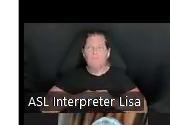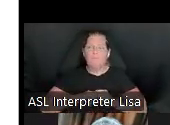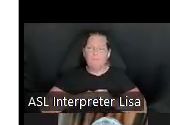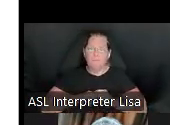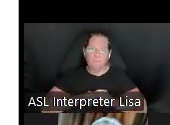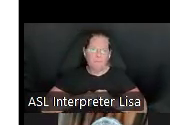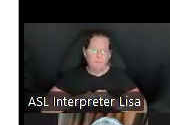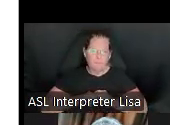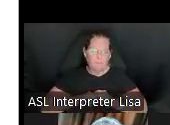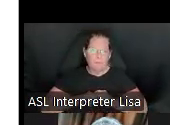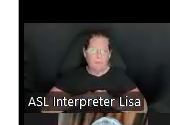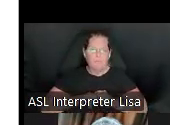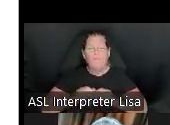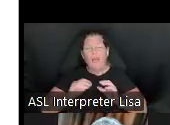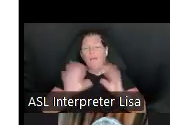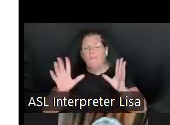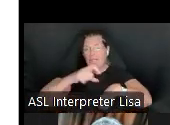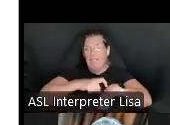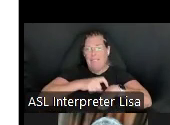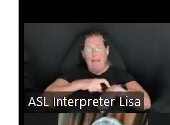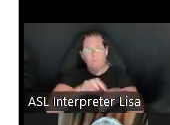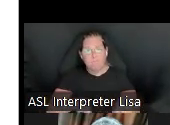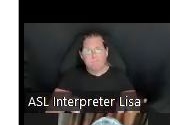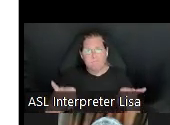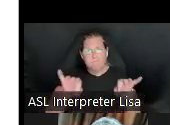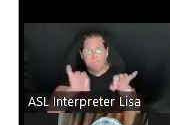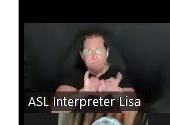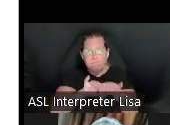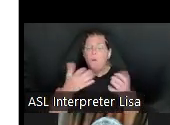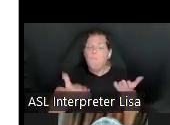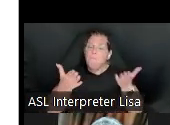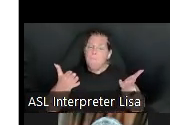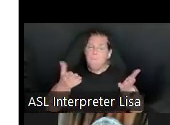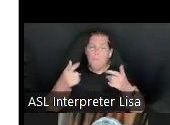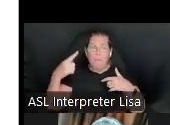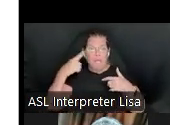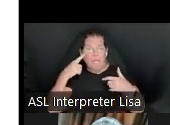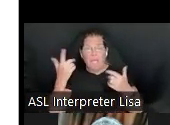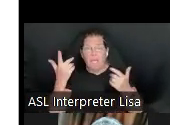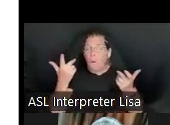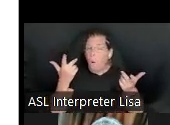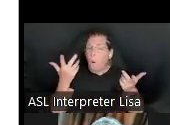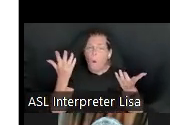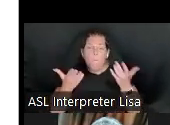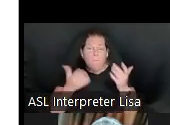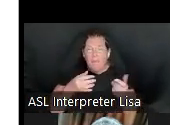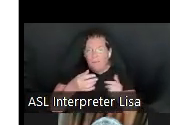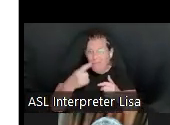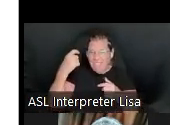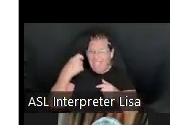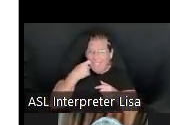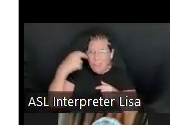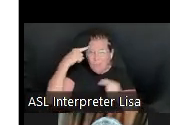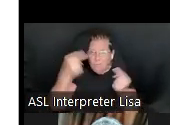The timing is very important. Individuals may consider returning to work soon or years after a brain